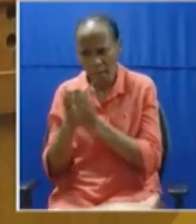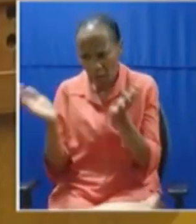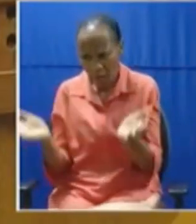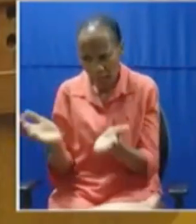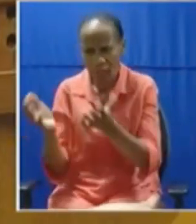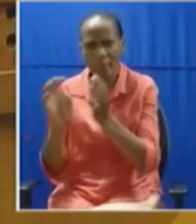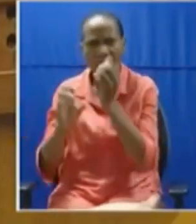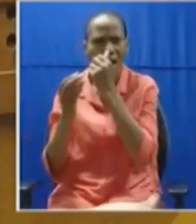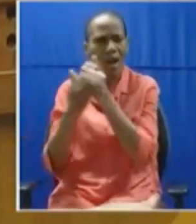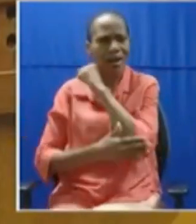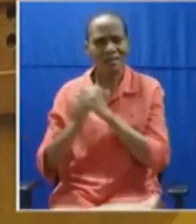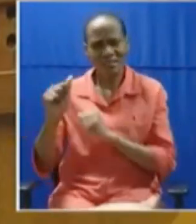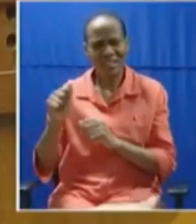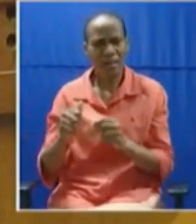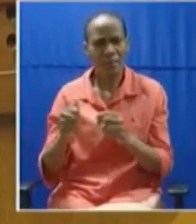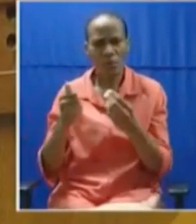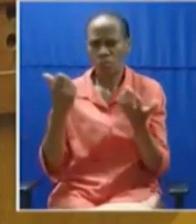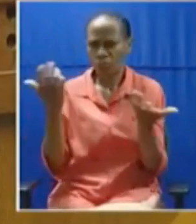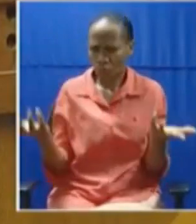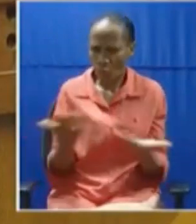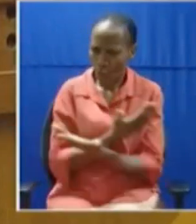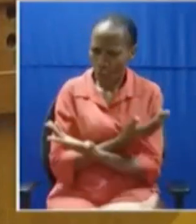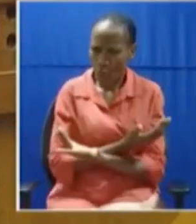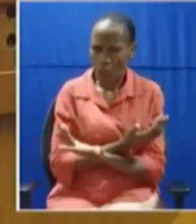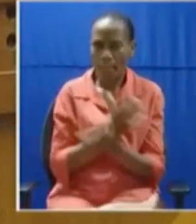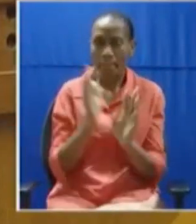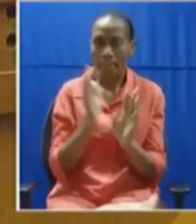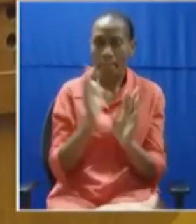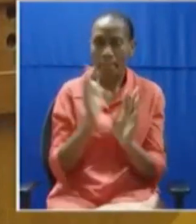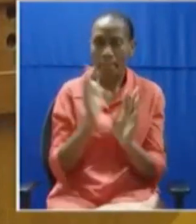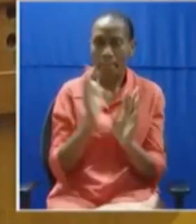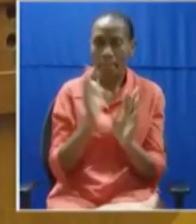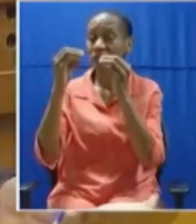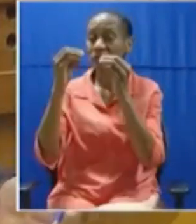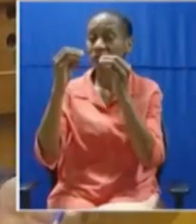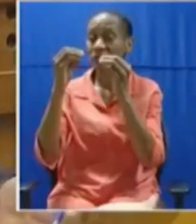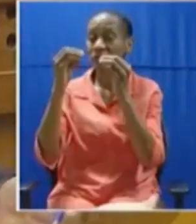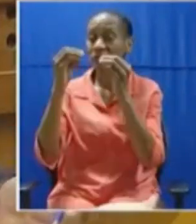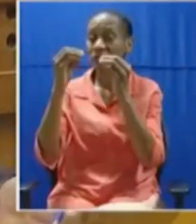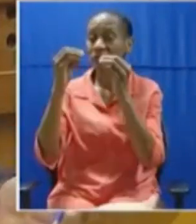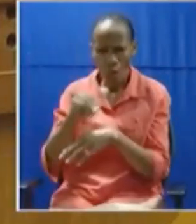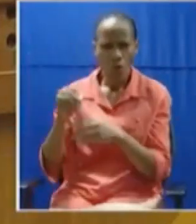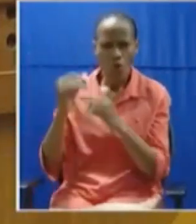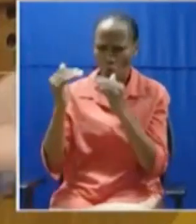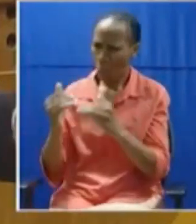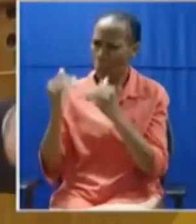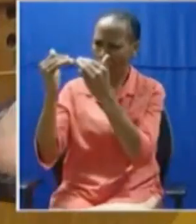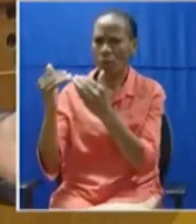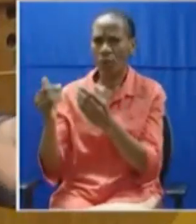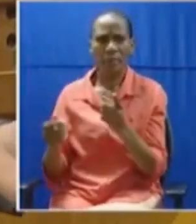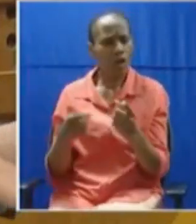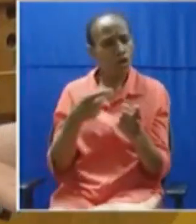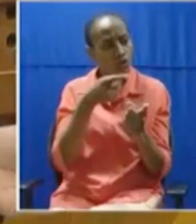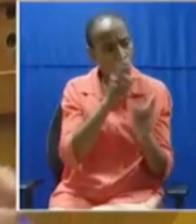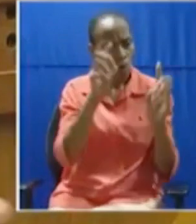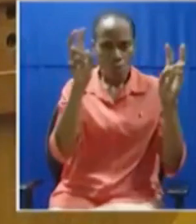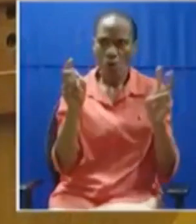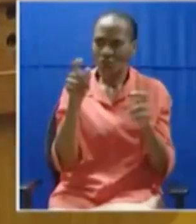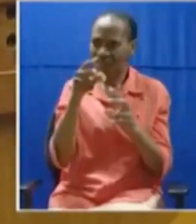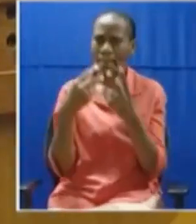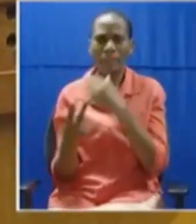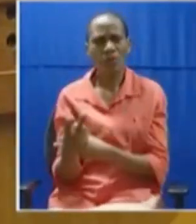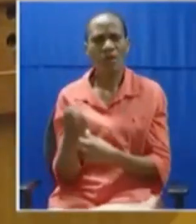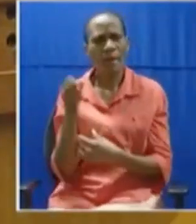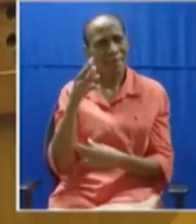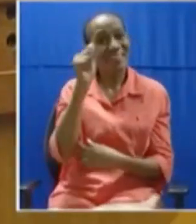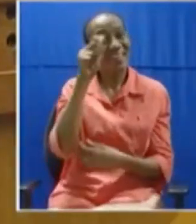individual liberty, and security of widely owned private property. You quote them, but the ANC rejects all of those values. That